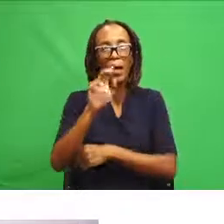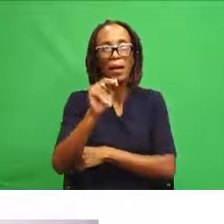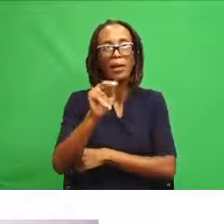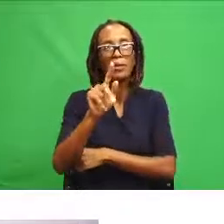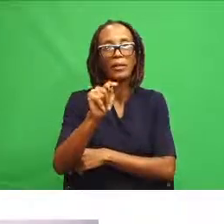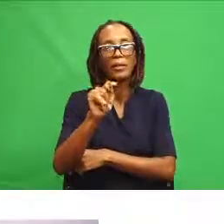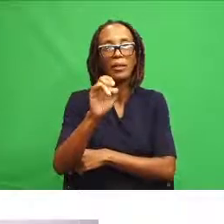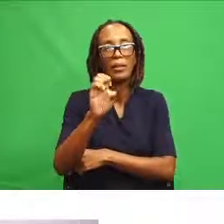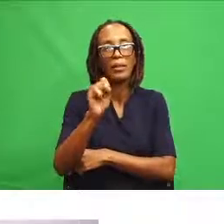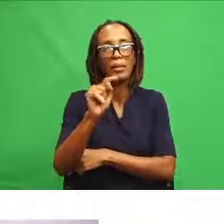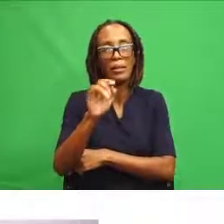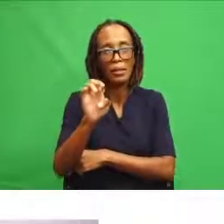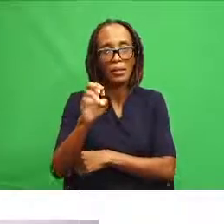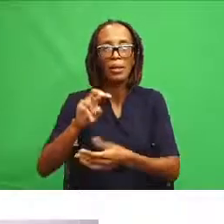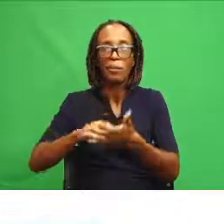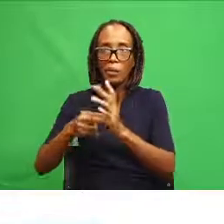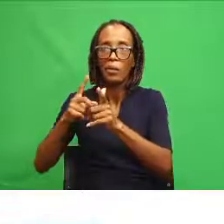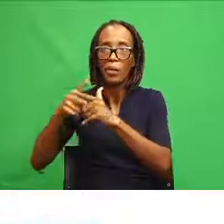apply. The